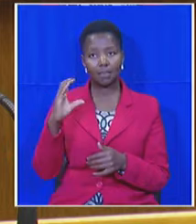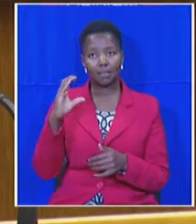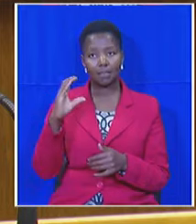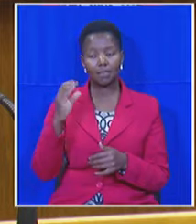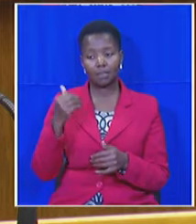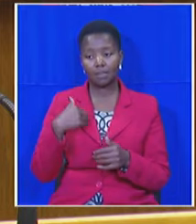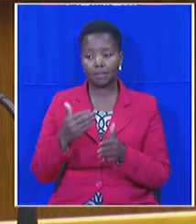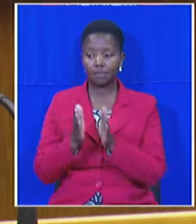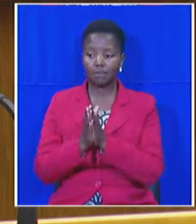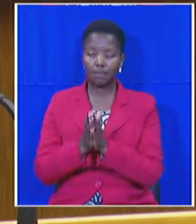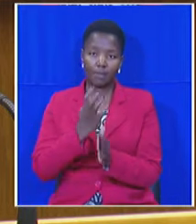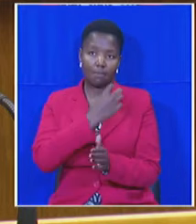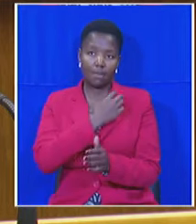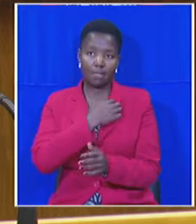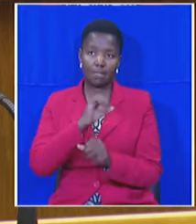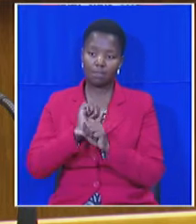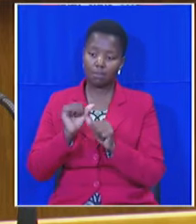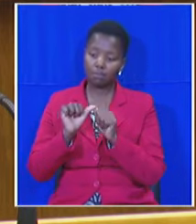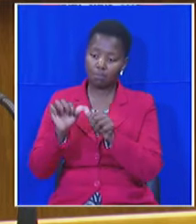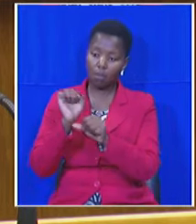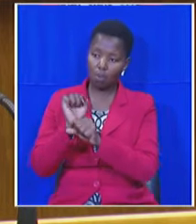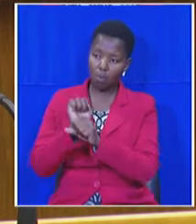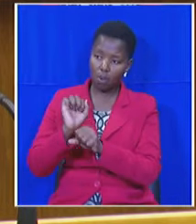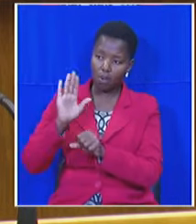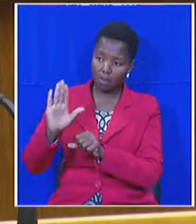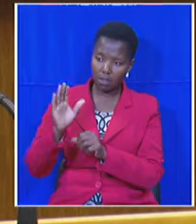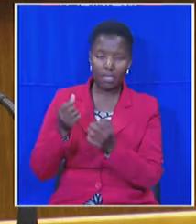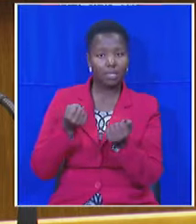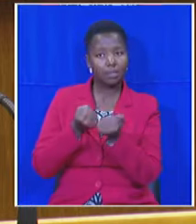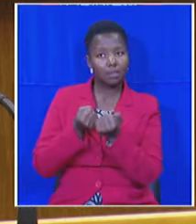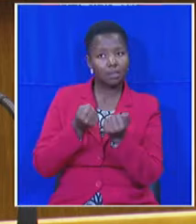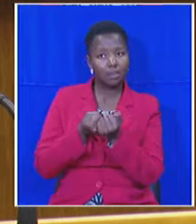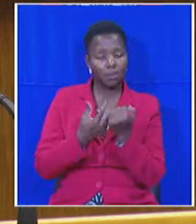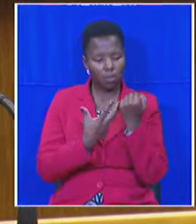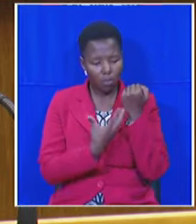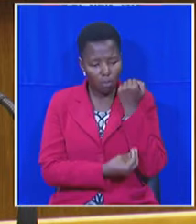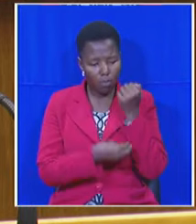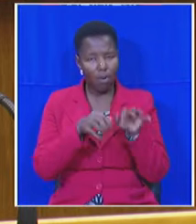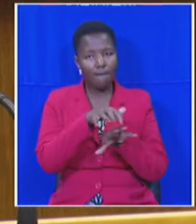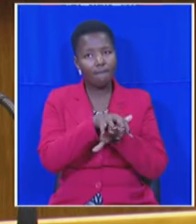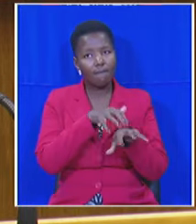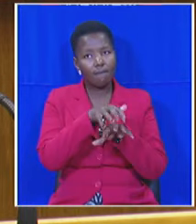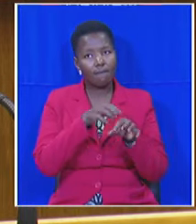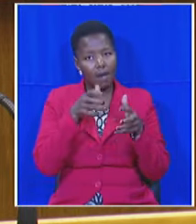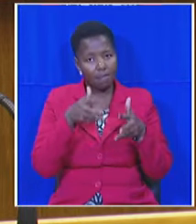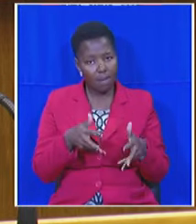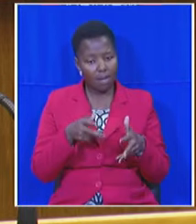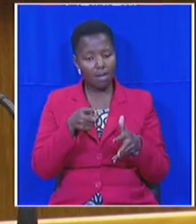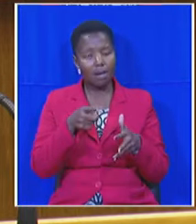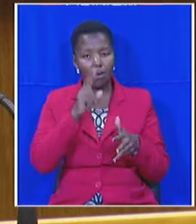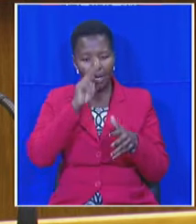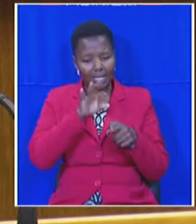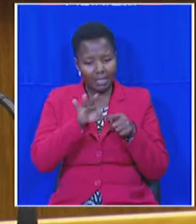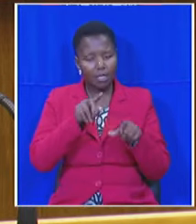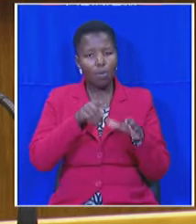ministera tšwela pele o thekge balemi potlana temo e gole go be